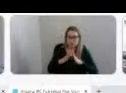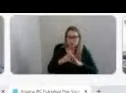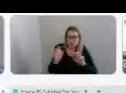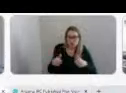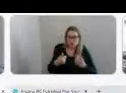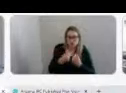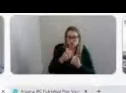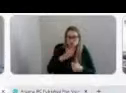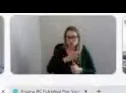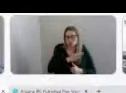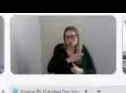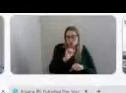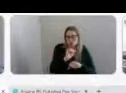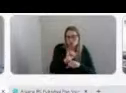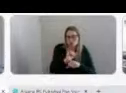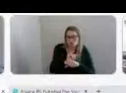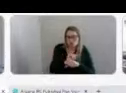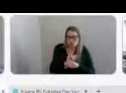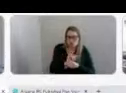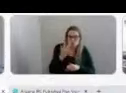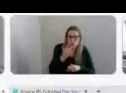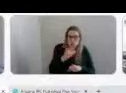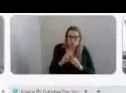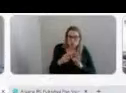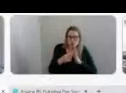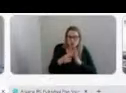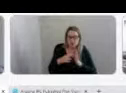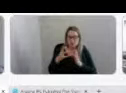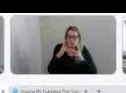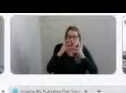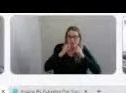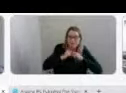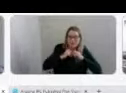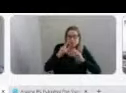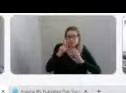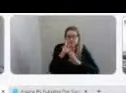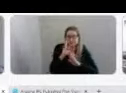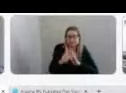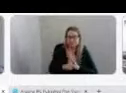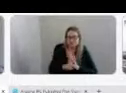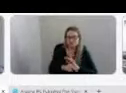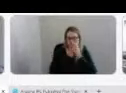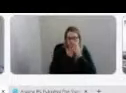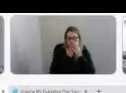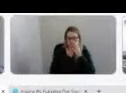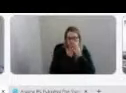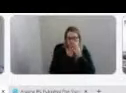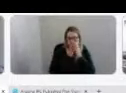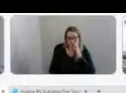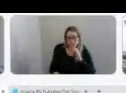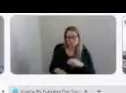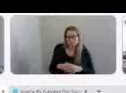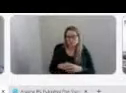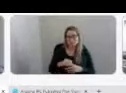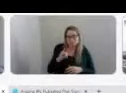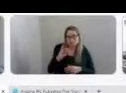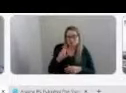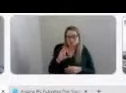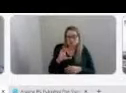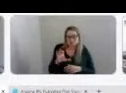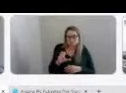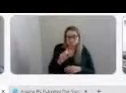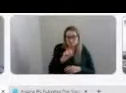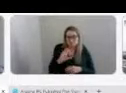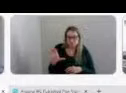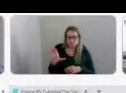our rural communities of interest the opportunity to represent our own values and principles the construction of our legislative district for santa cruz county is